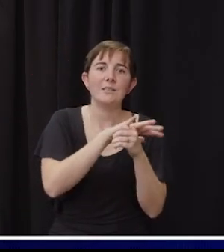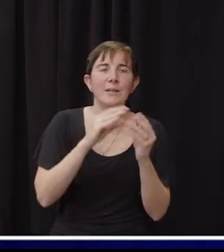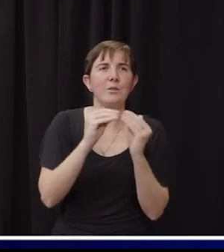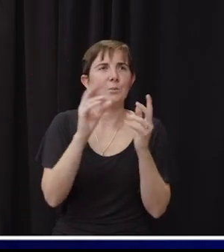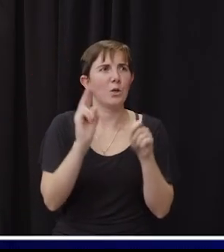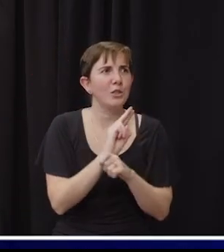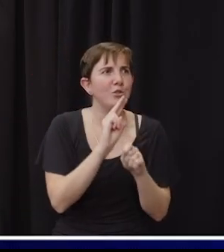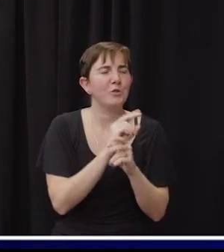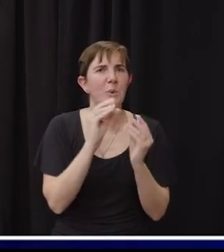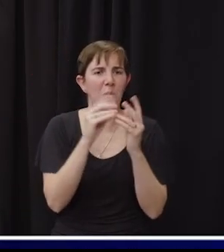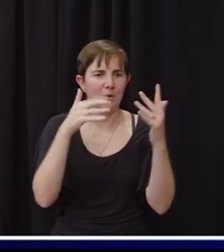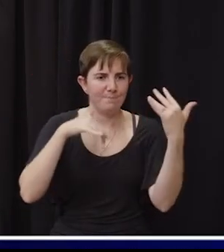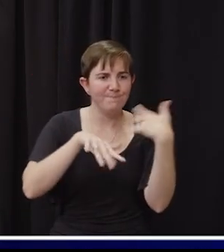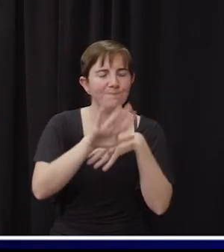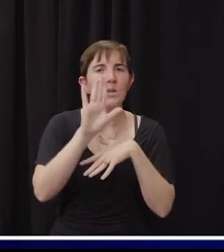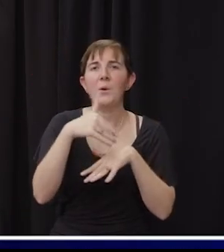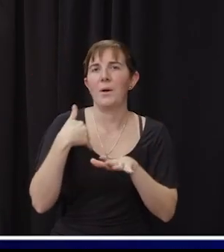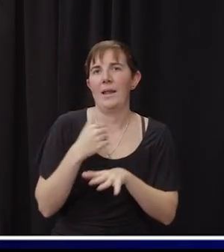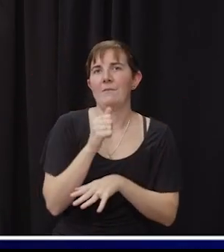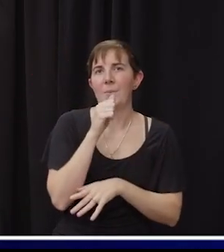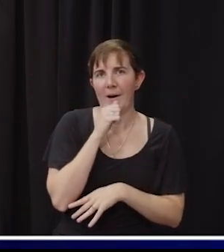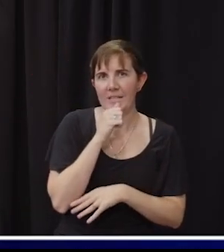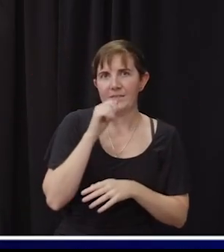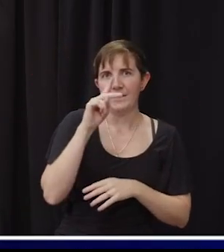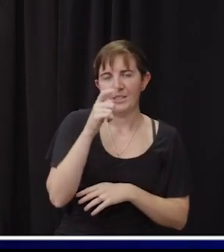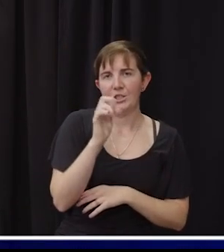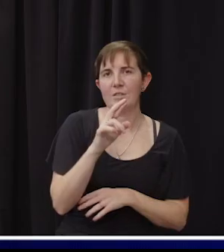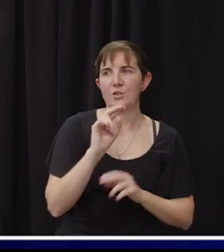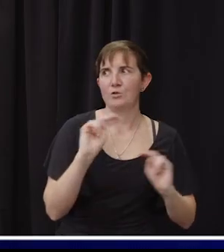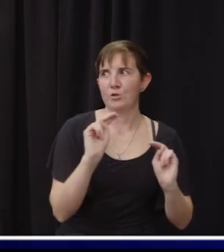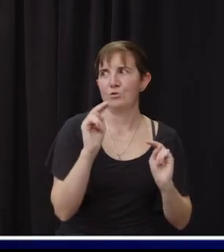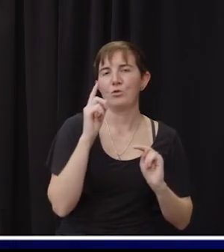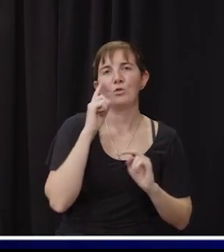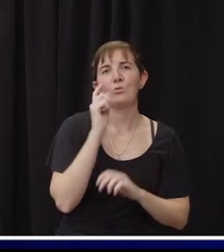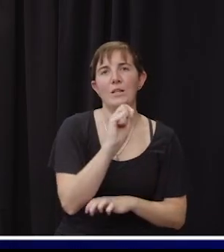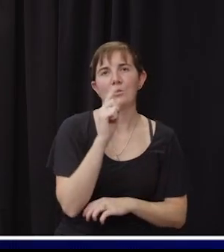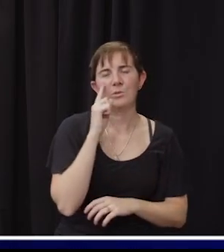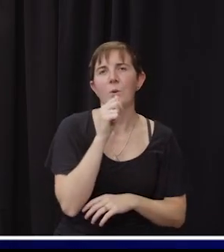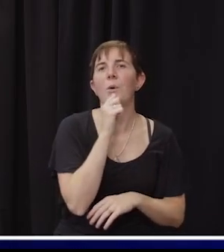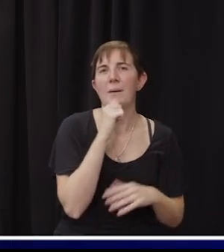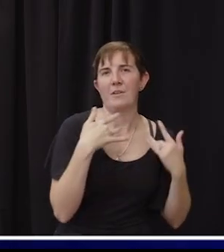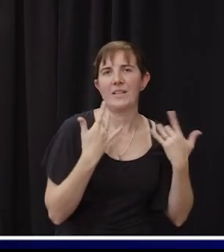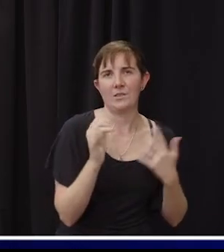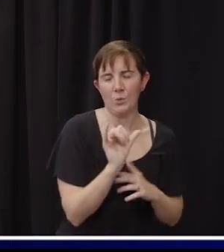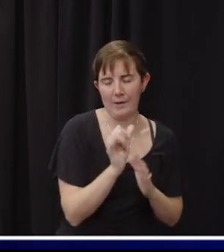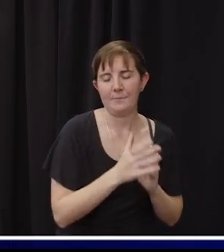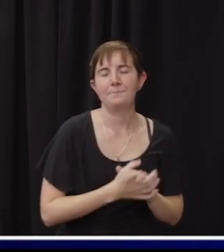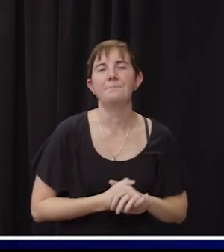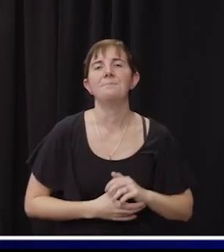usable, and it will have private gender-neutral restrooms for the private events.